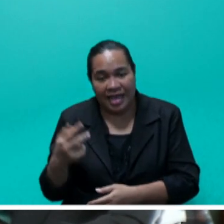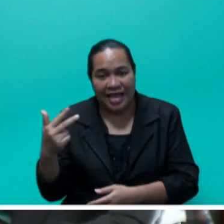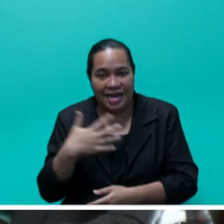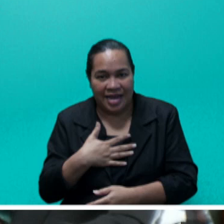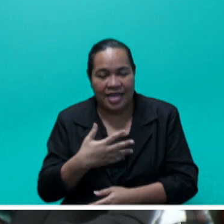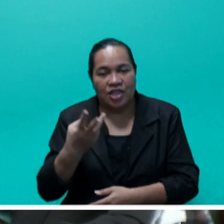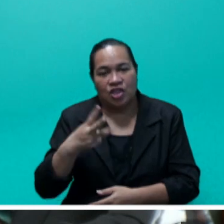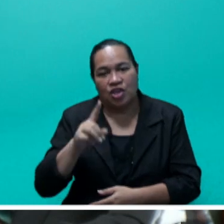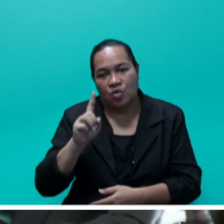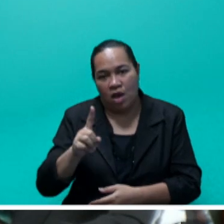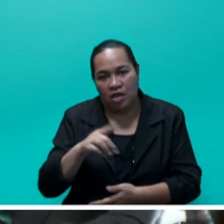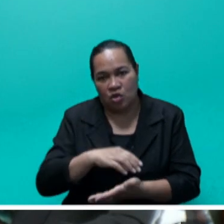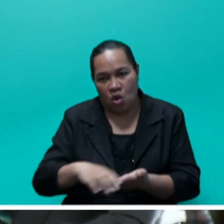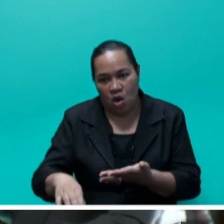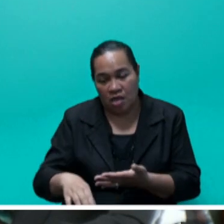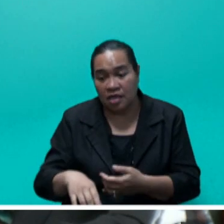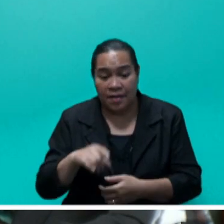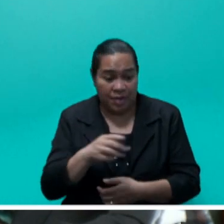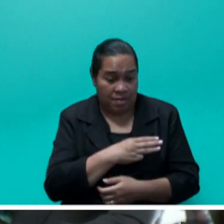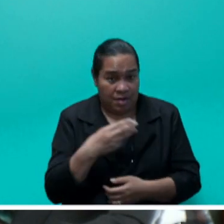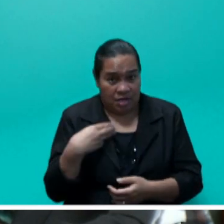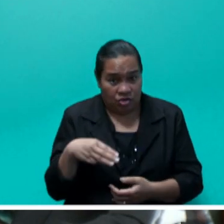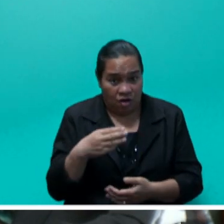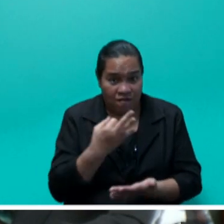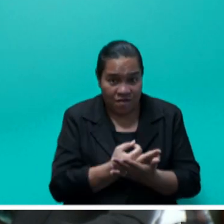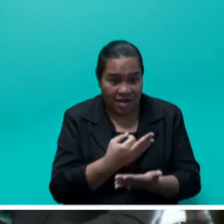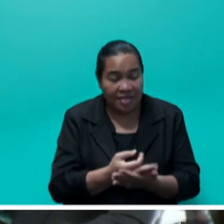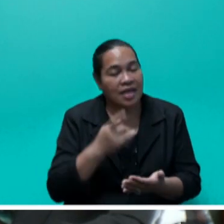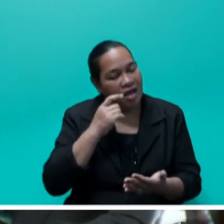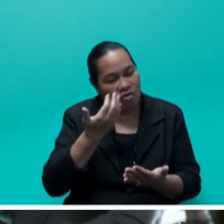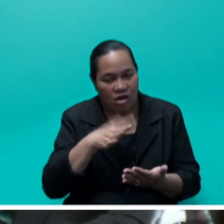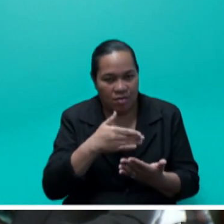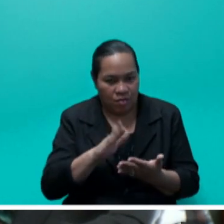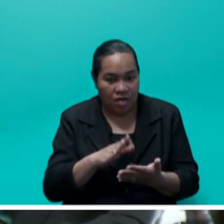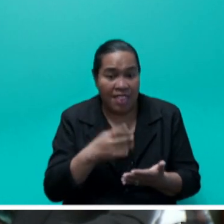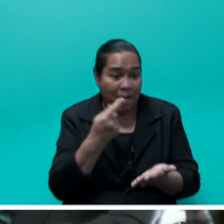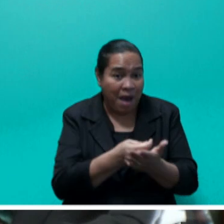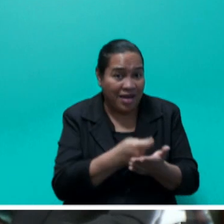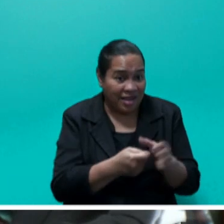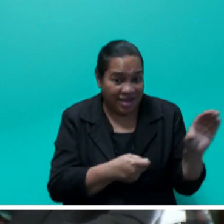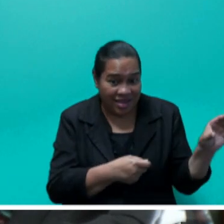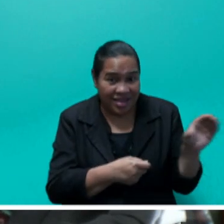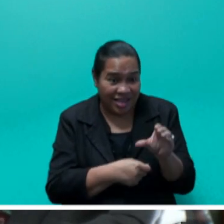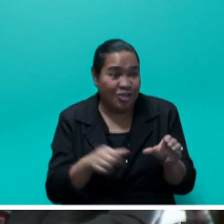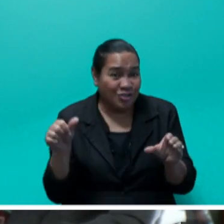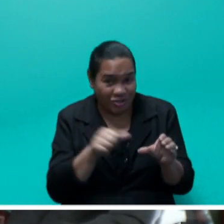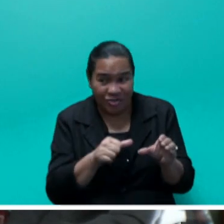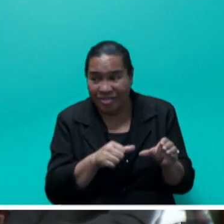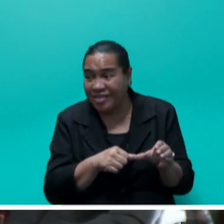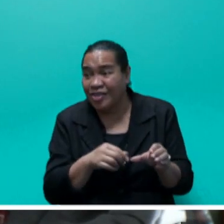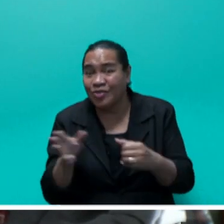$341,835. The Ministry of Finance has approved the diversion of the fund from its initial intention, which